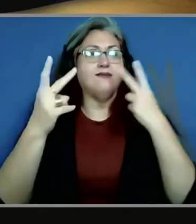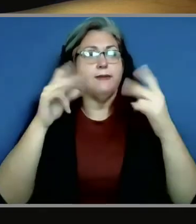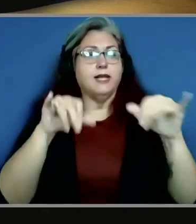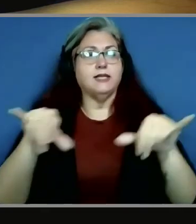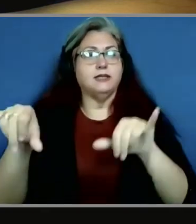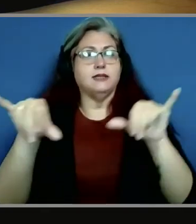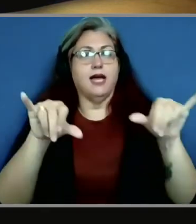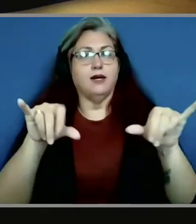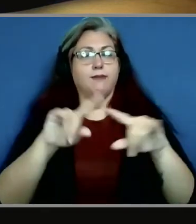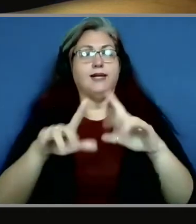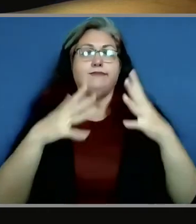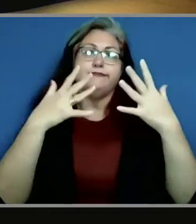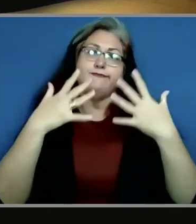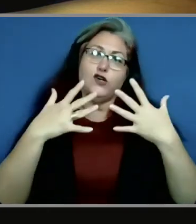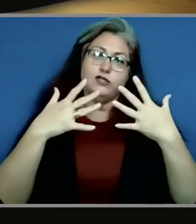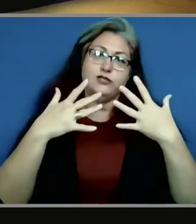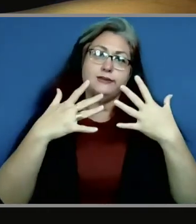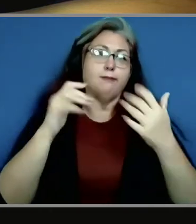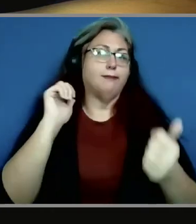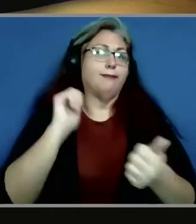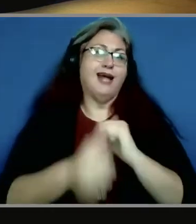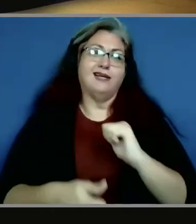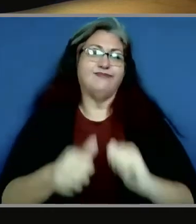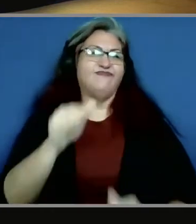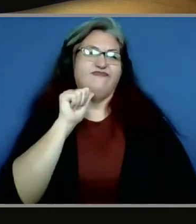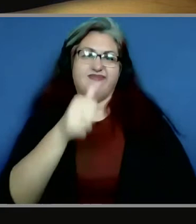and unfortunately that didn't pass.